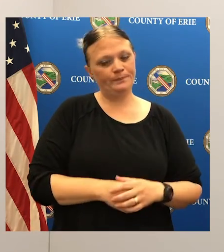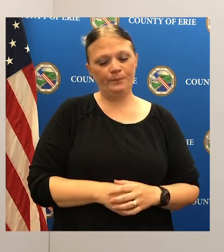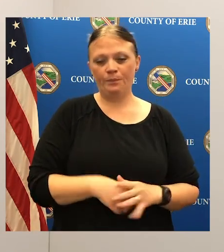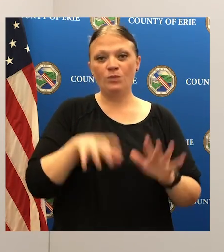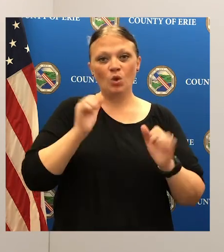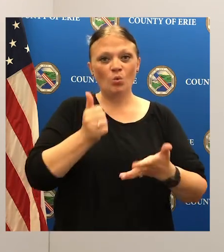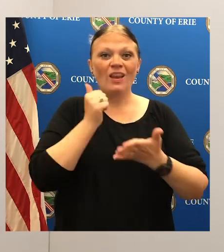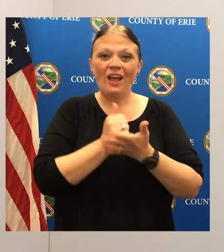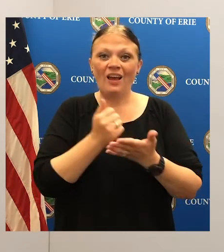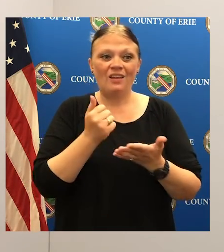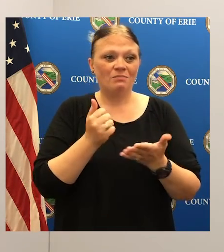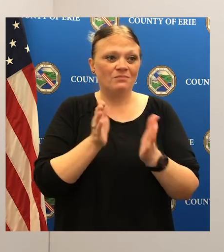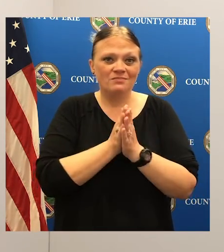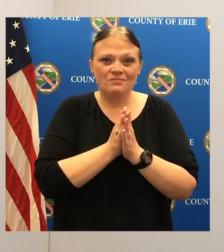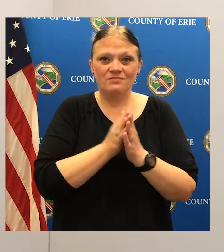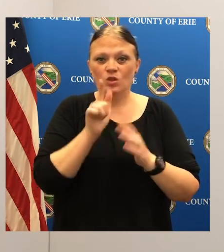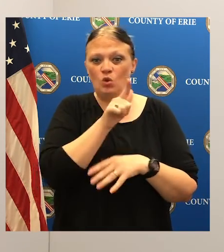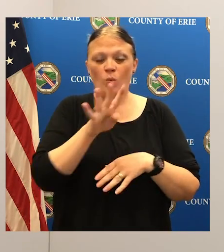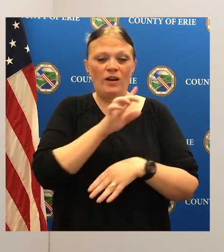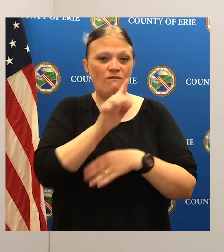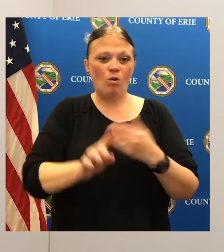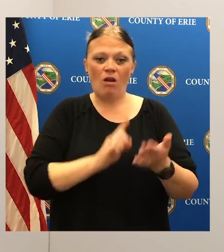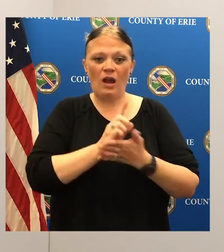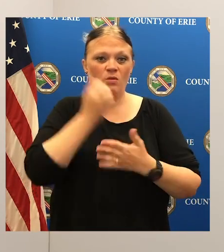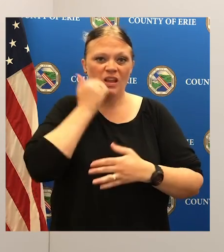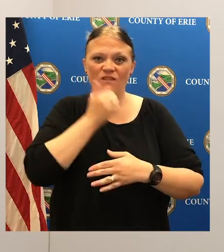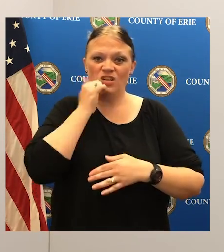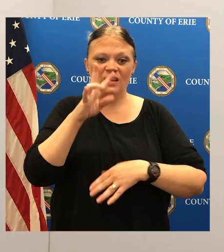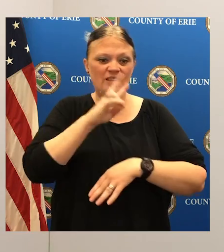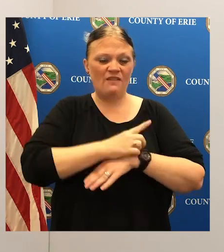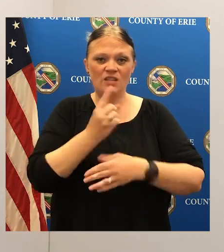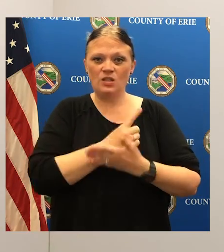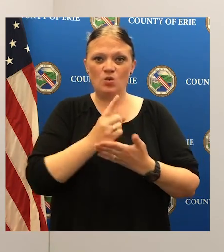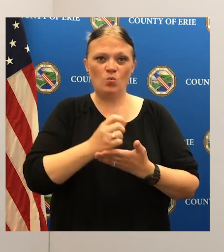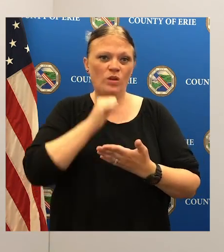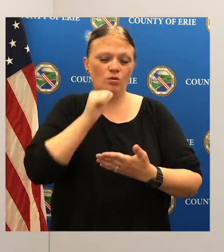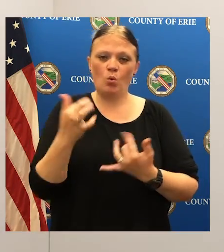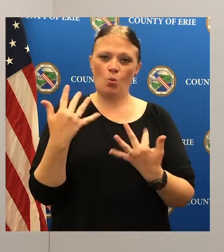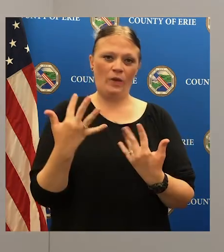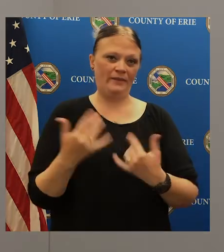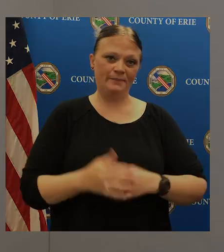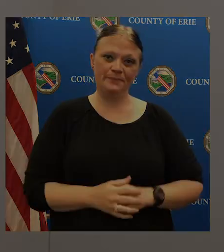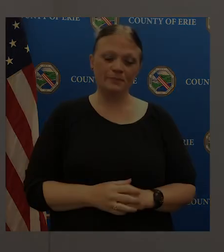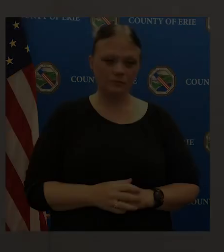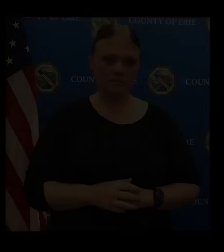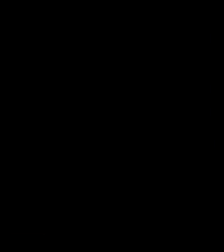can ask for help 24 hours a day, 7 days a week. Don't hesitate.